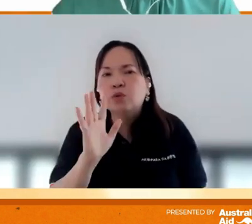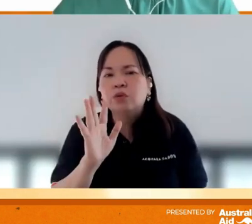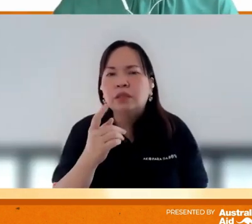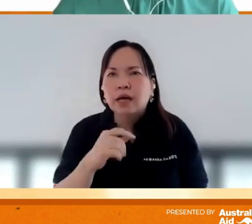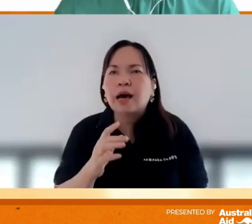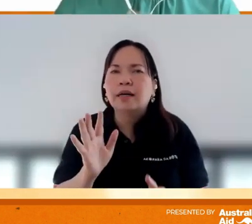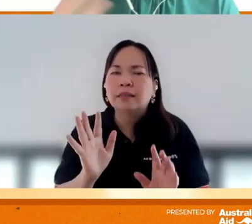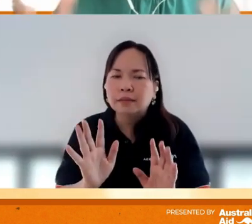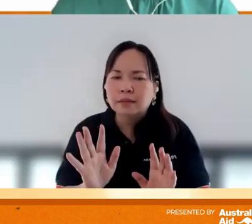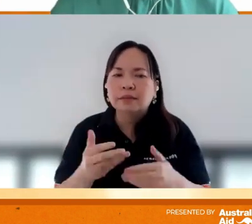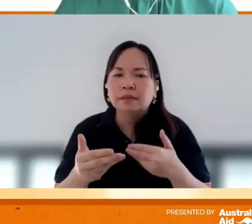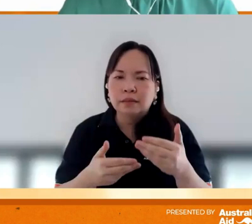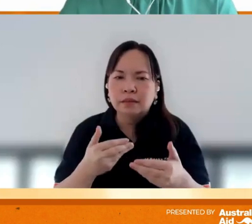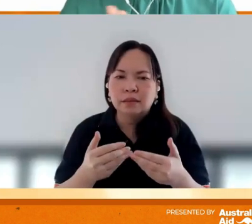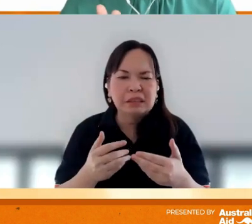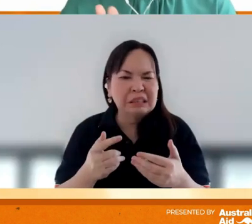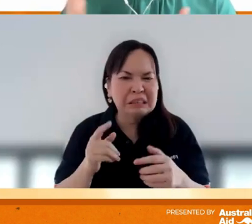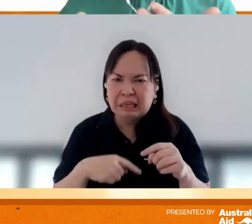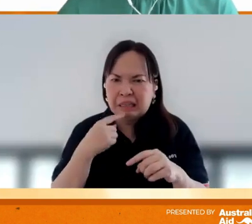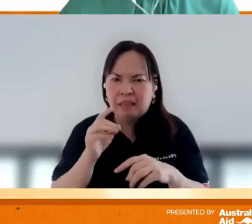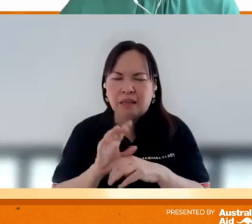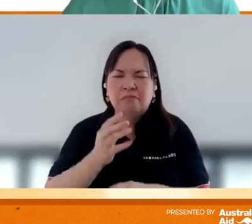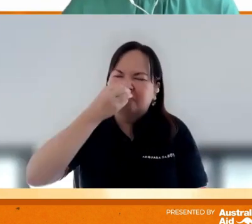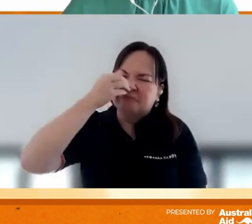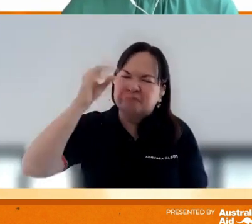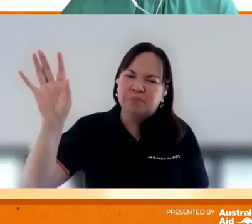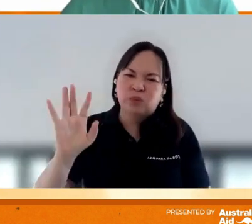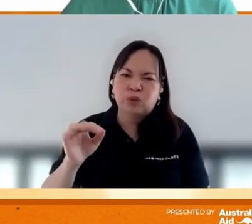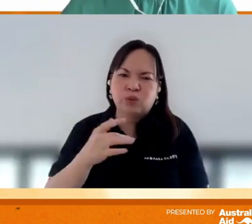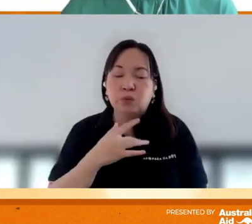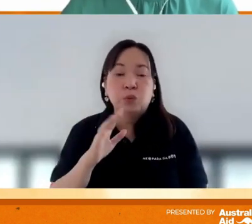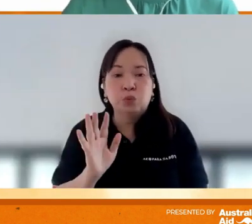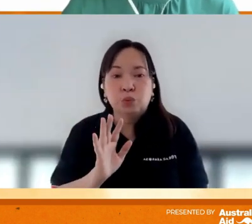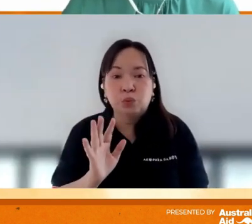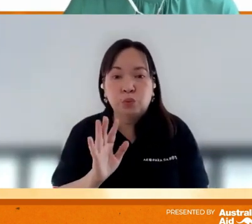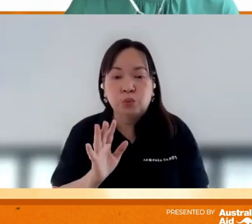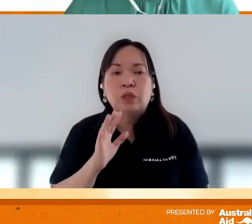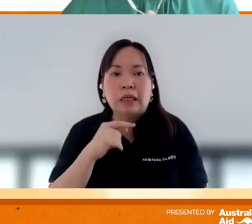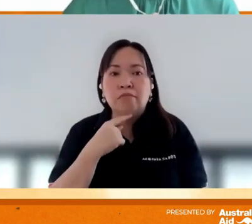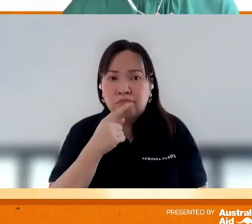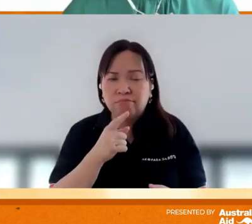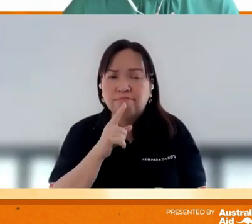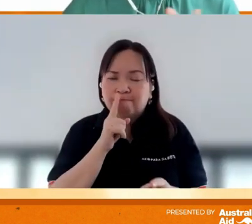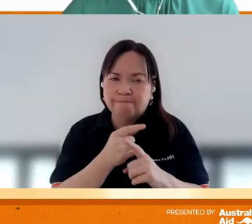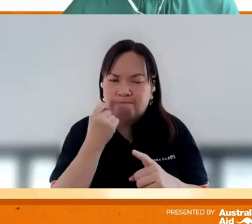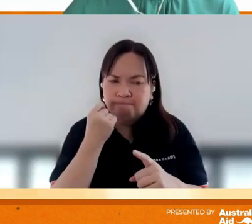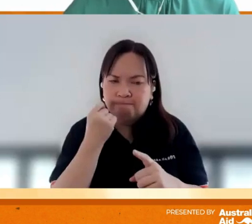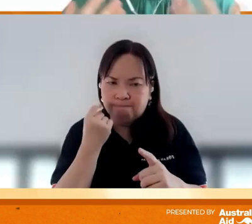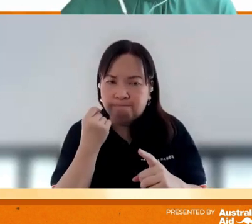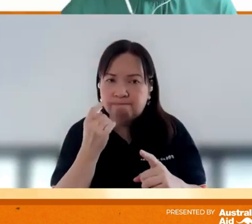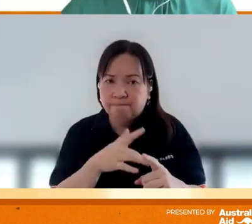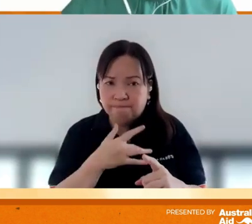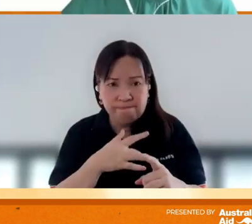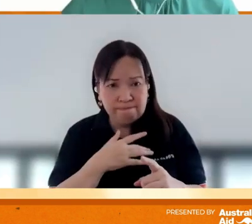forget about it, o wag mong pansinin yan, yung mga nararamdaman mo. Okay? So we have to acknowledge, no, that they may be